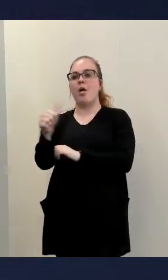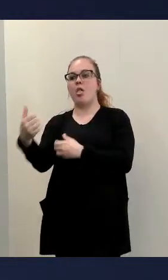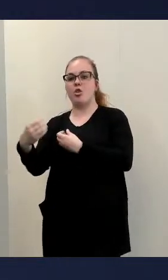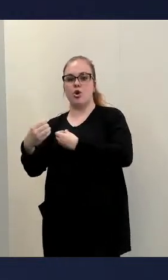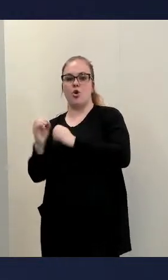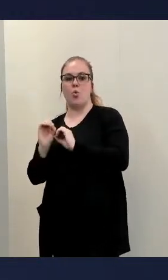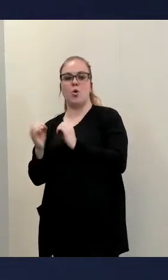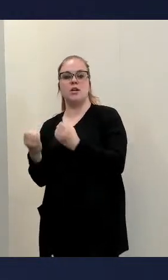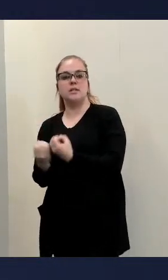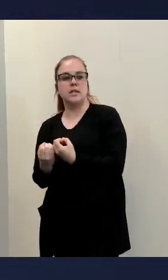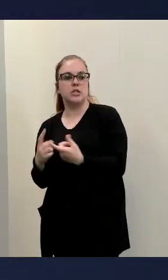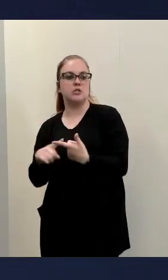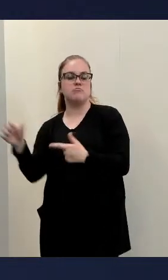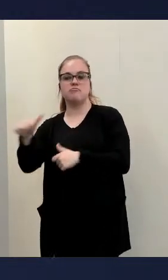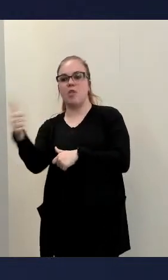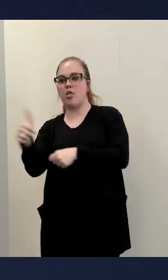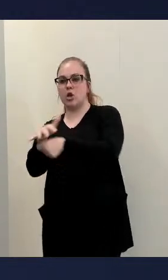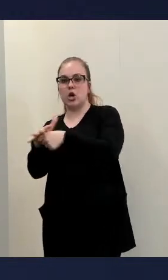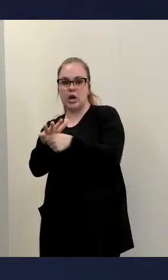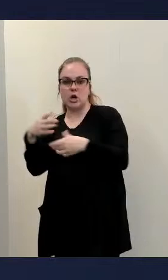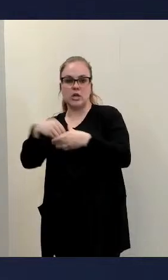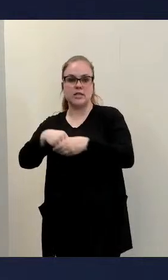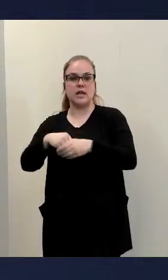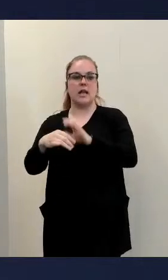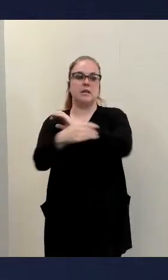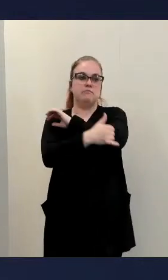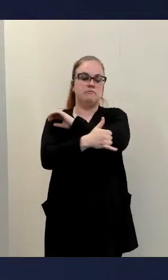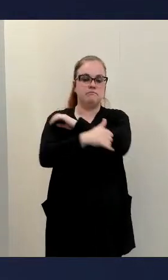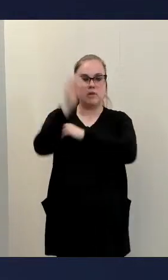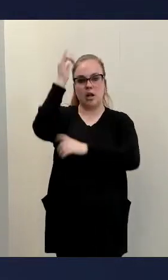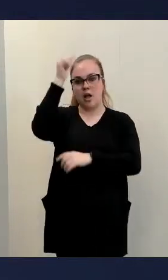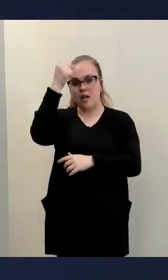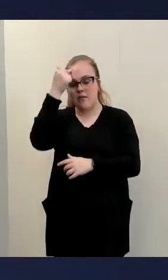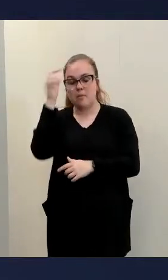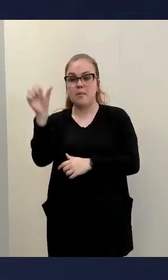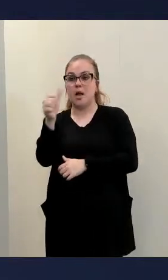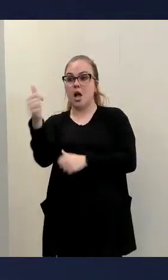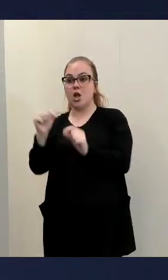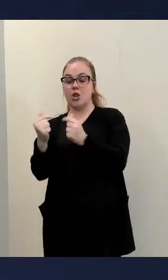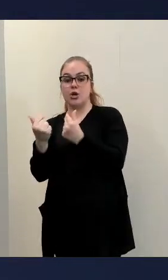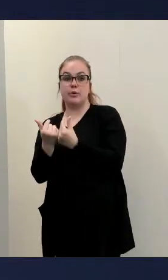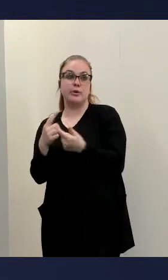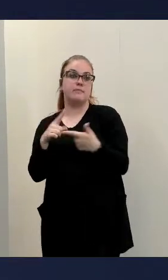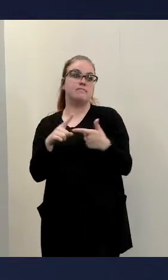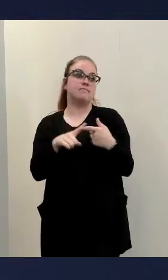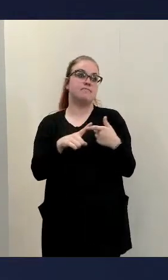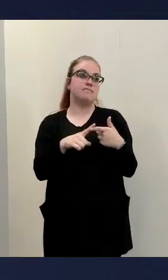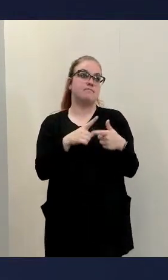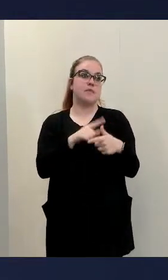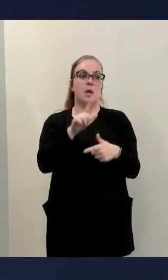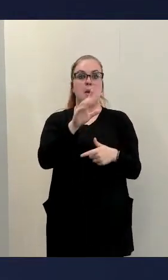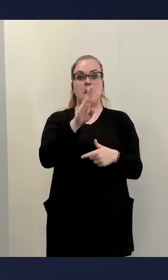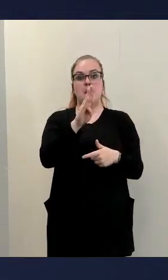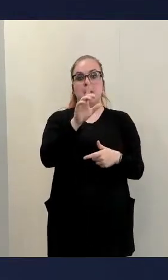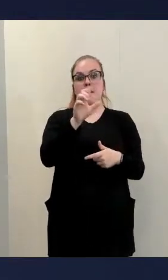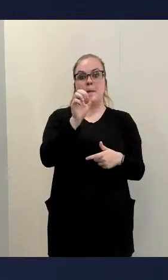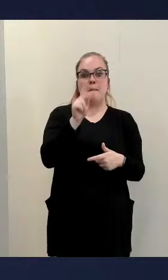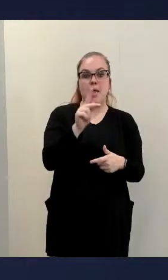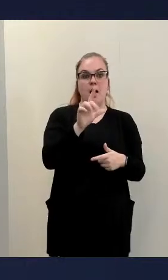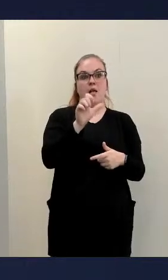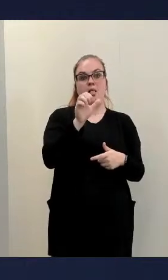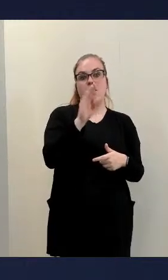organizations, other areas within Erie County government, other groups, be it a block club or